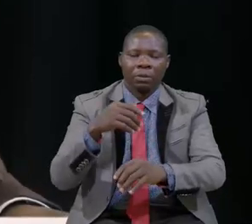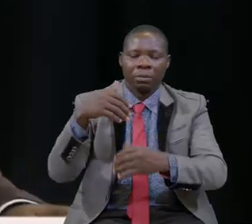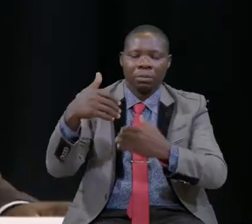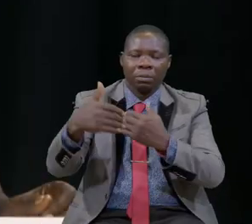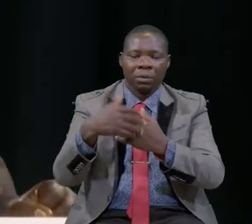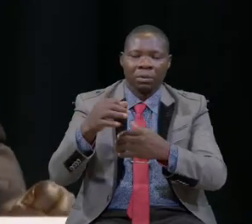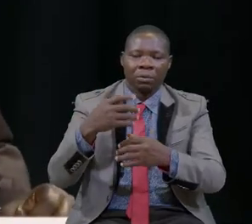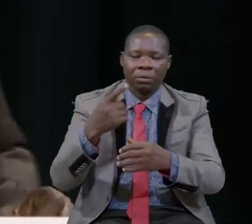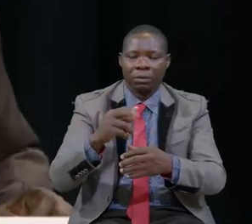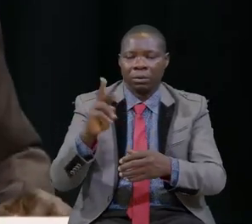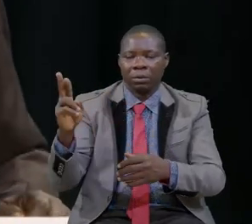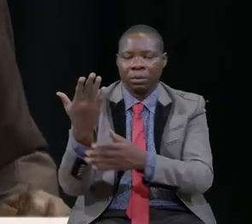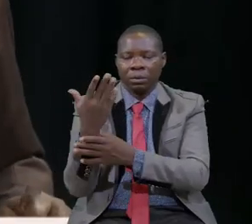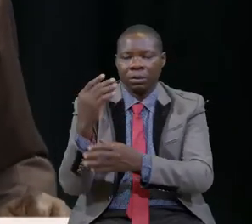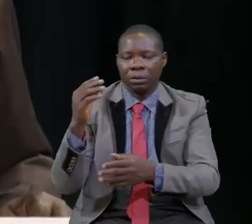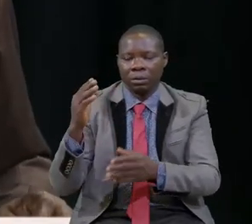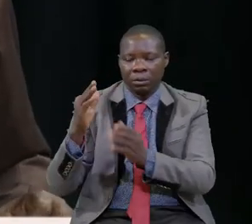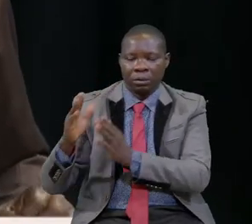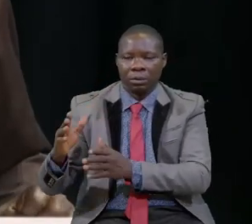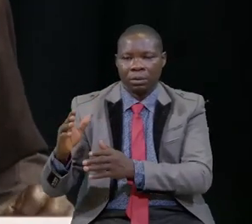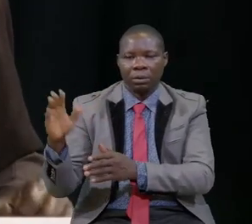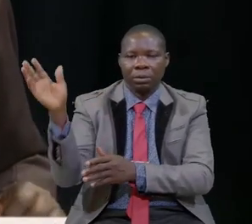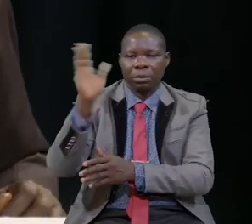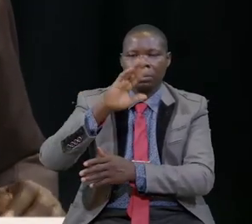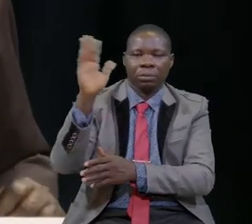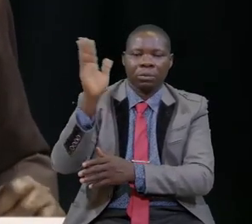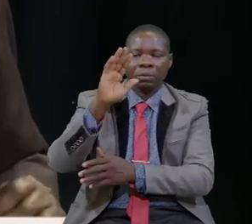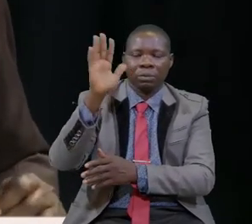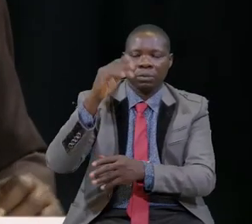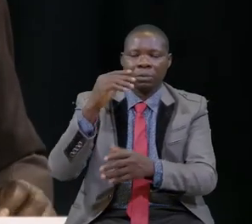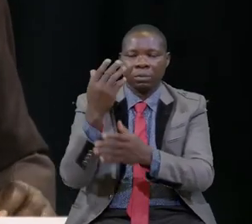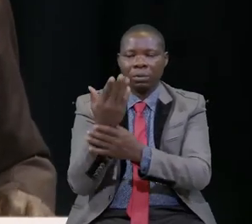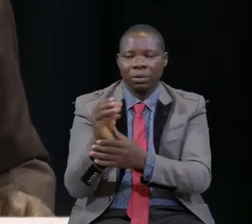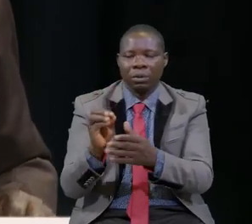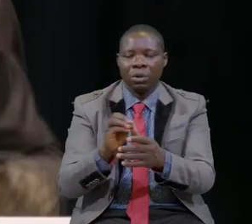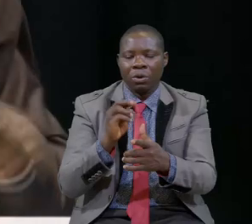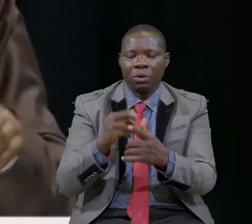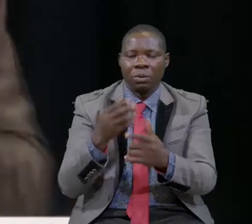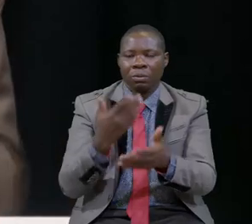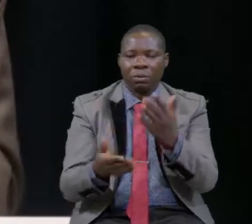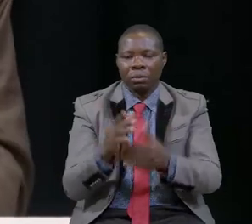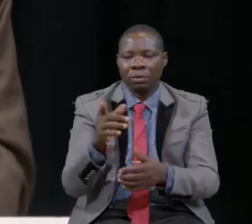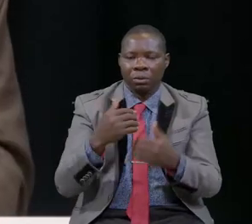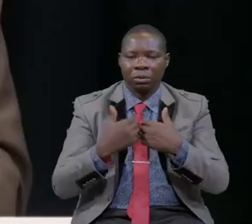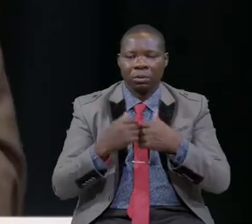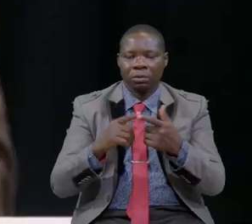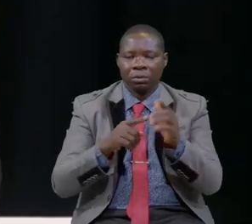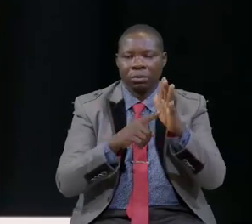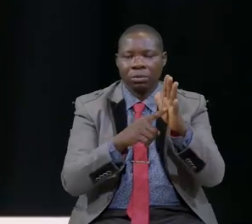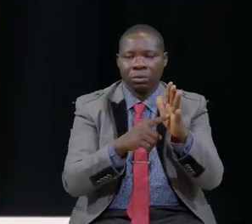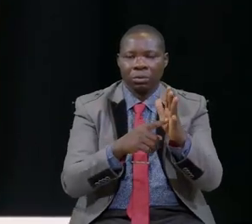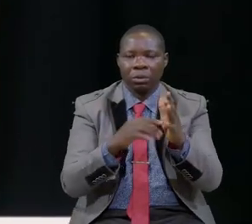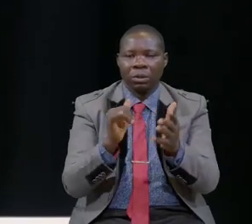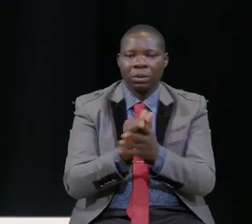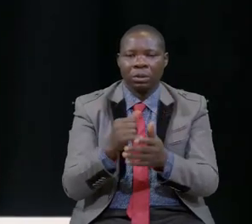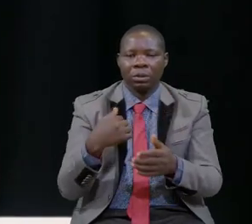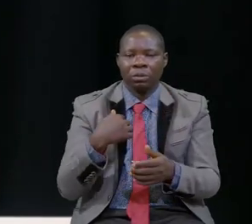your hand or a piece of paper, whatsoever you are given, to indicate, so that we know you have